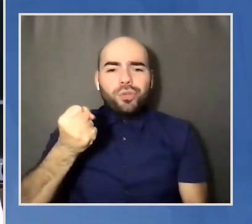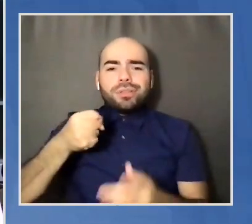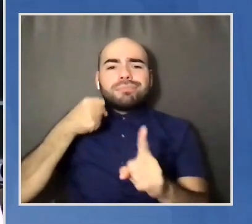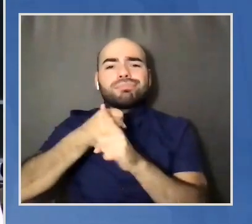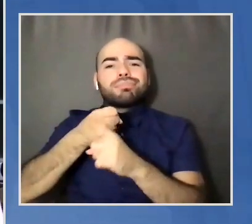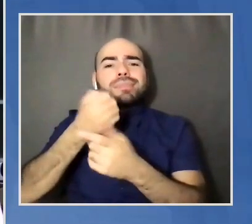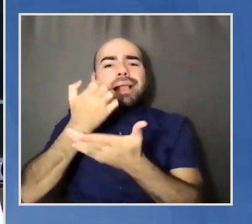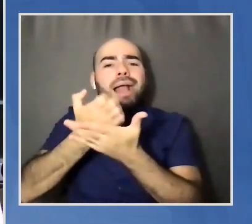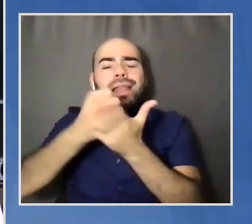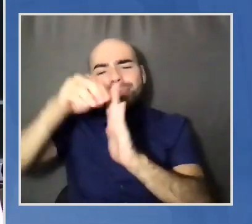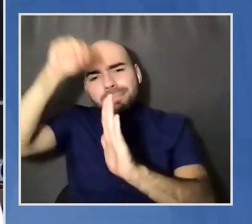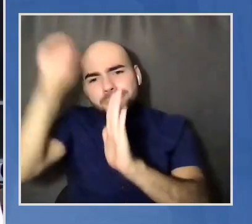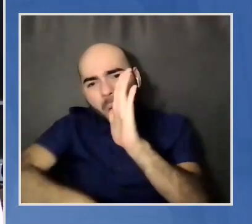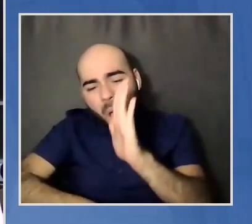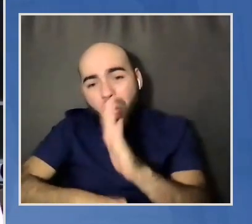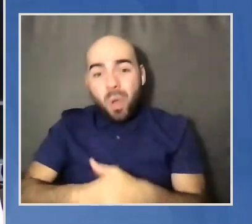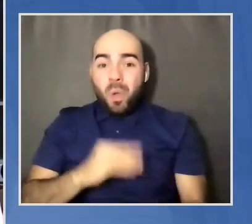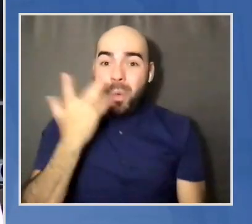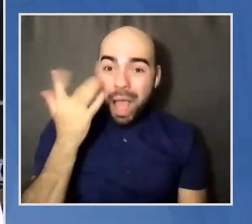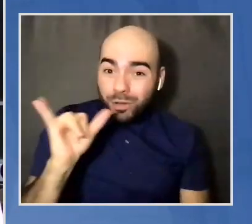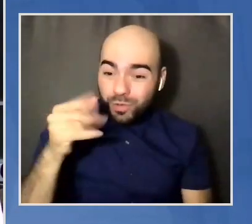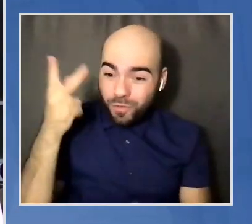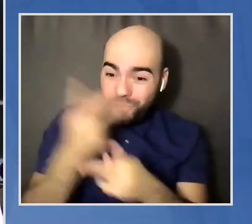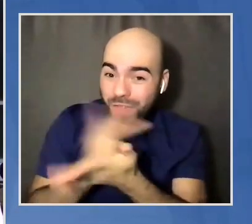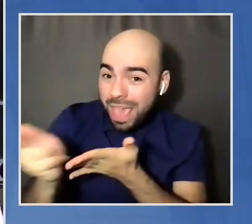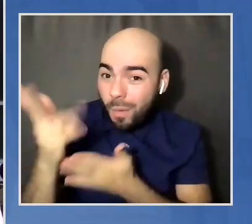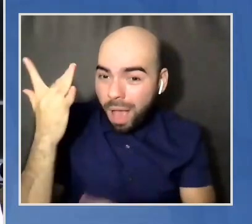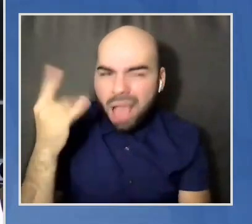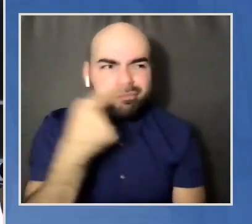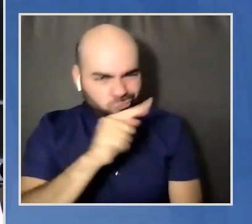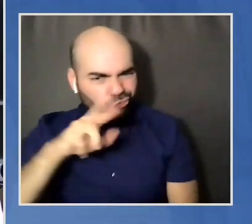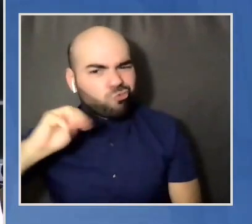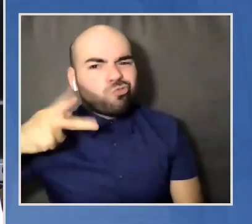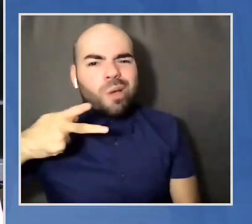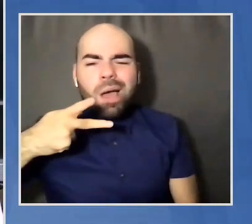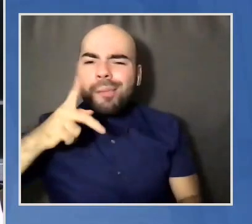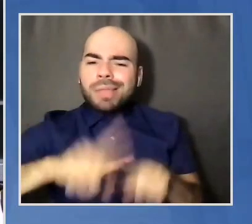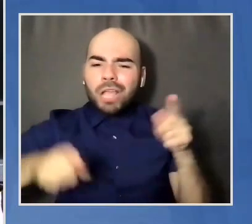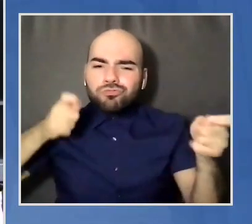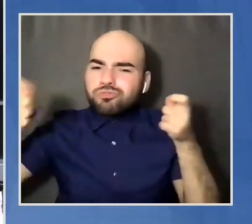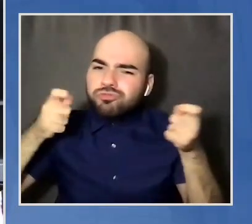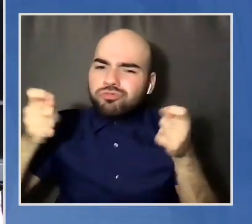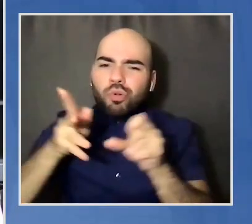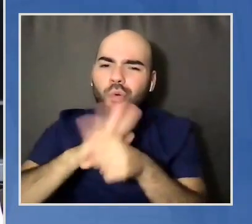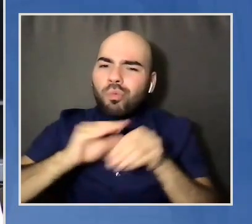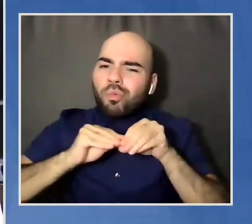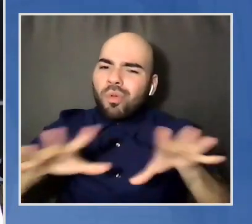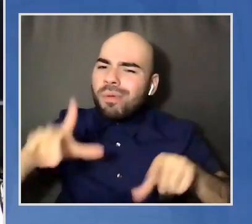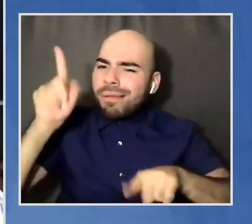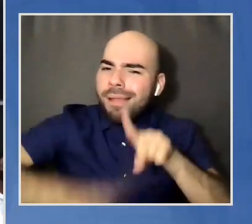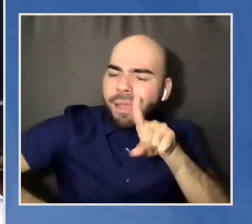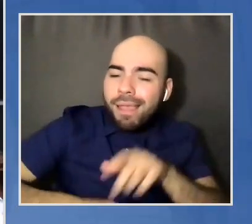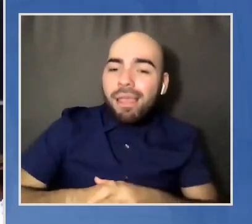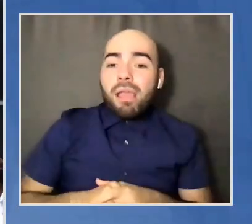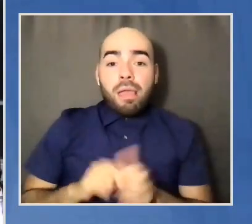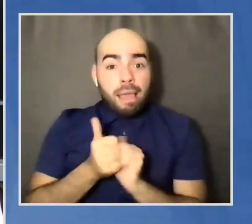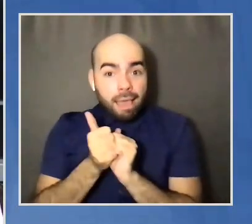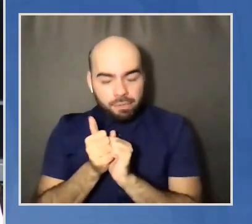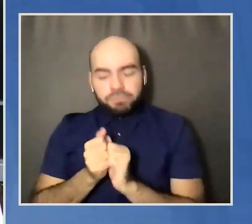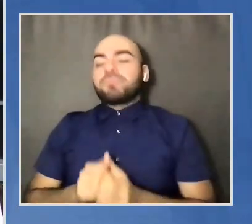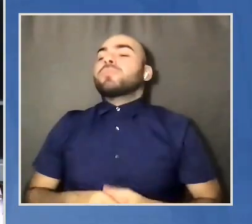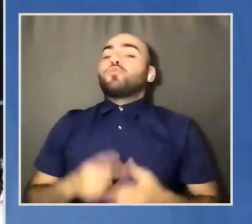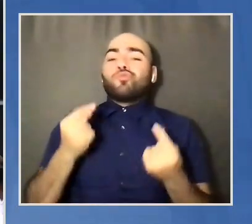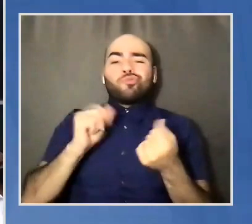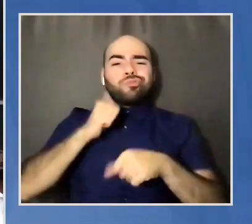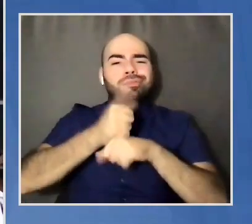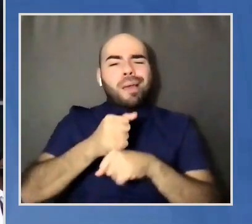Trump's failure to contain this virus. Now, how are they going to do it? They're going to create millions of jobs, making sure